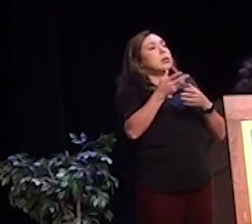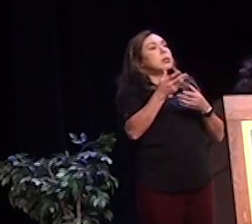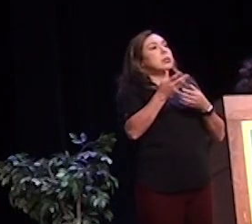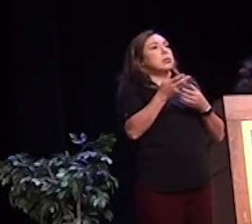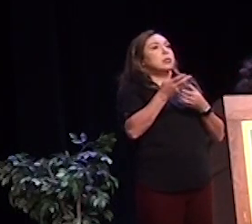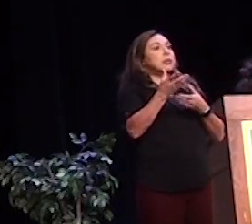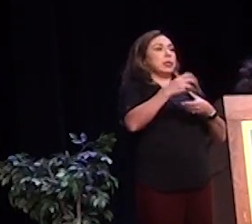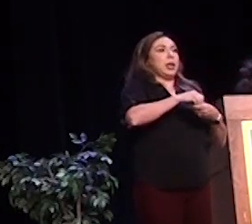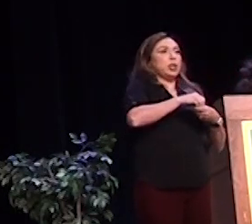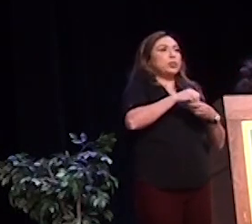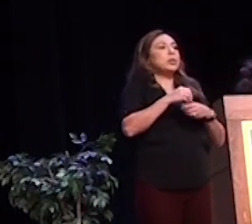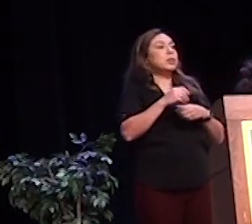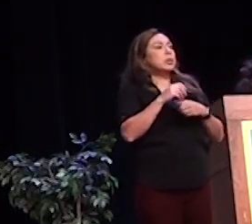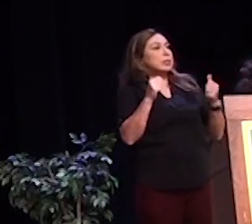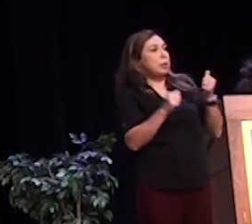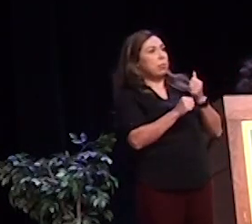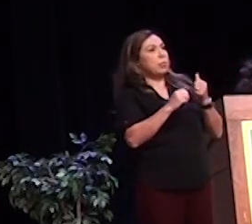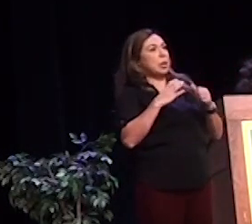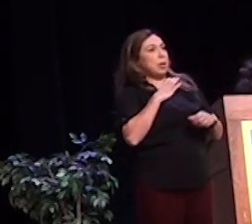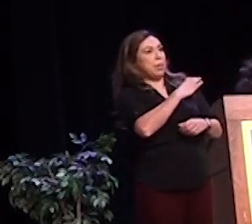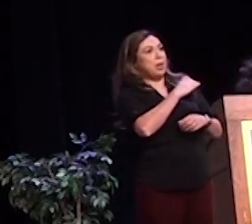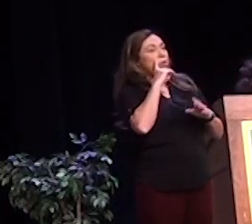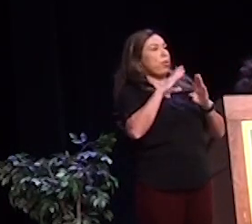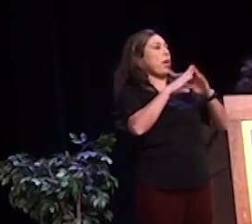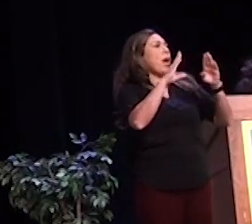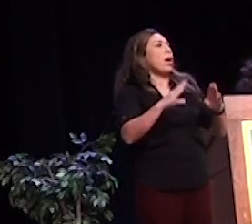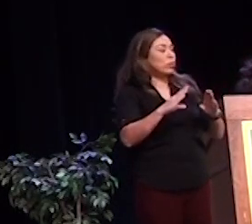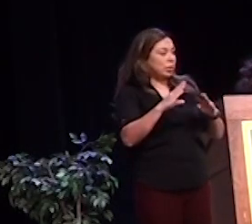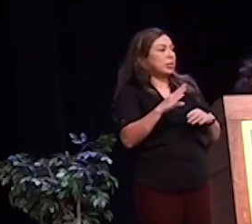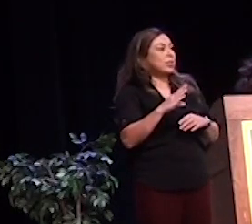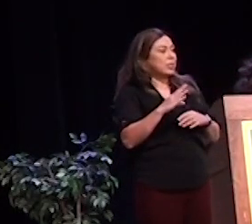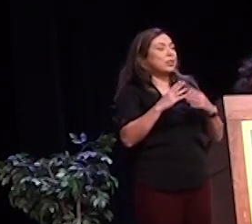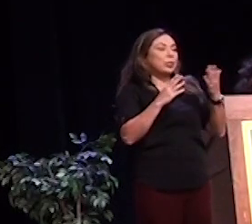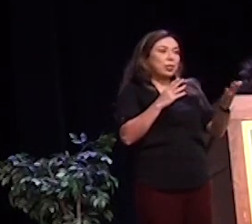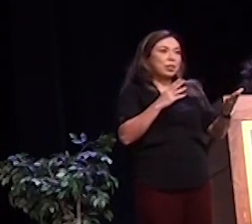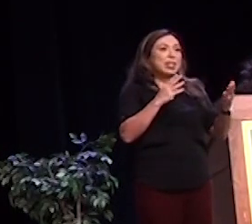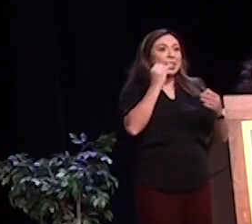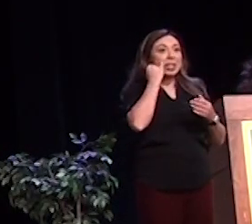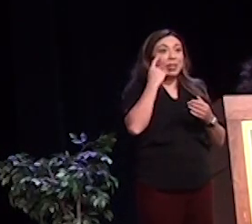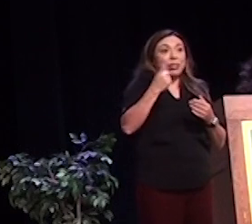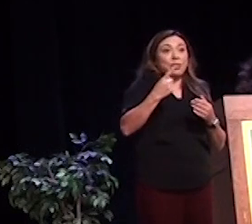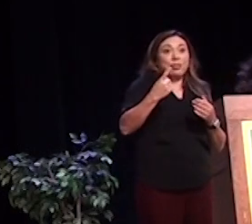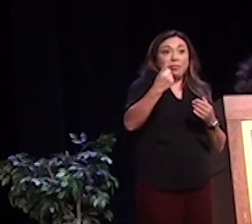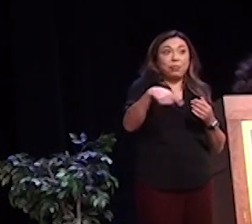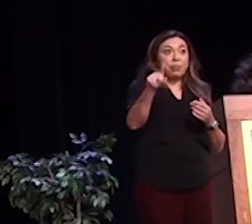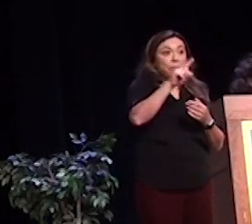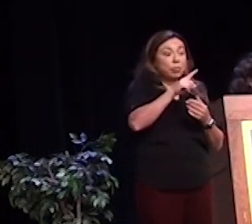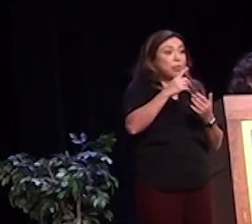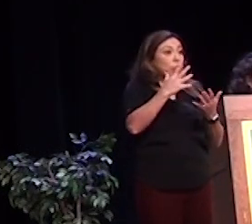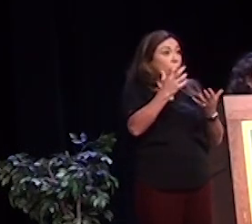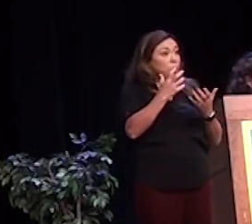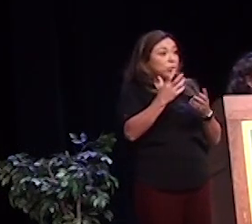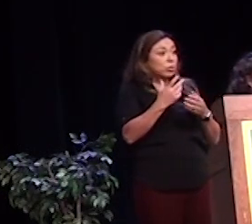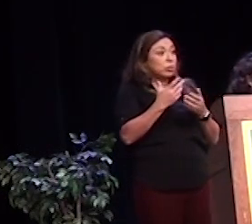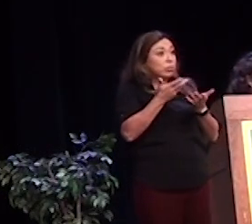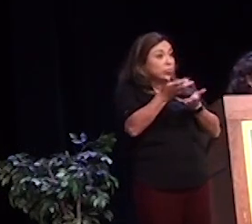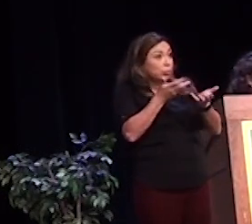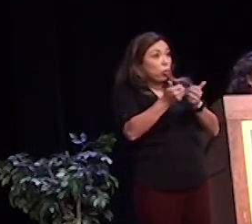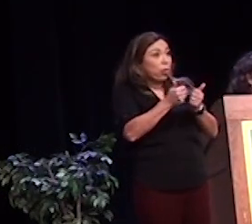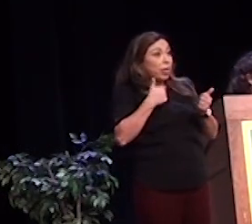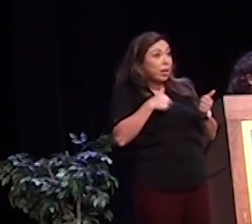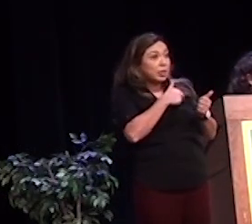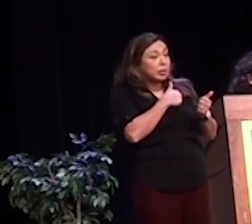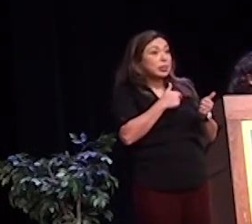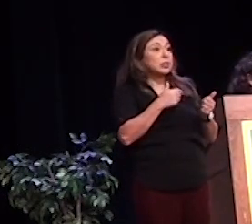Outreach Subcommittee of the Housing Commission. And so if you want to engage with us